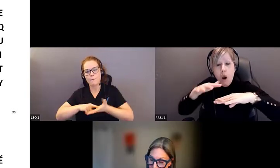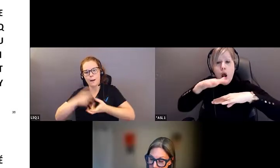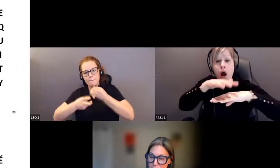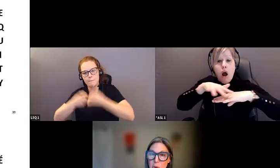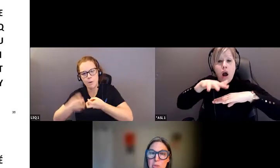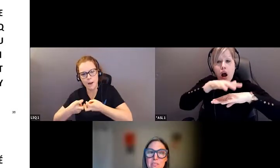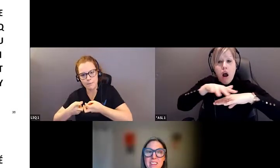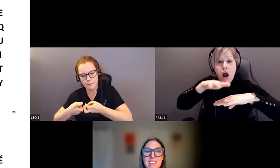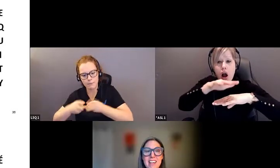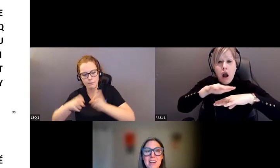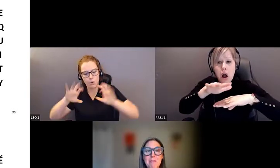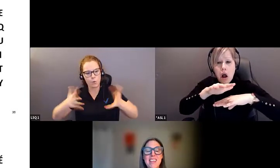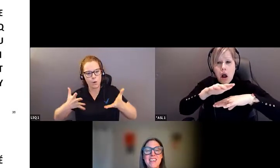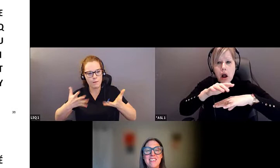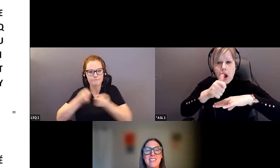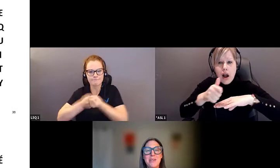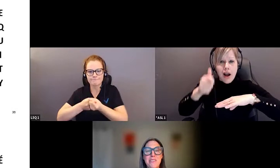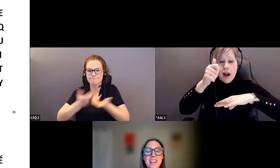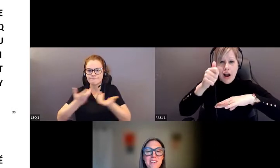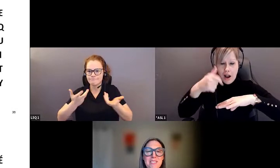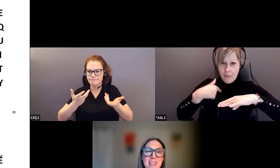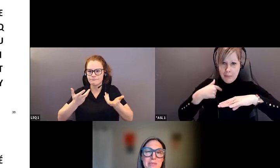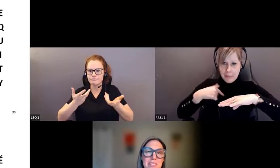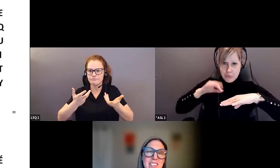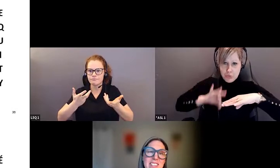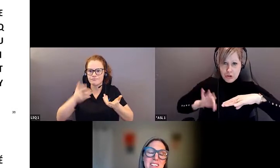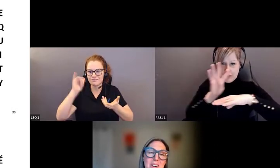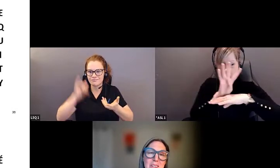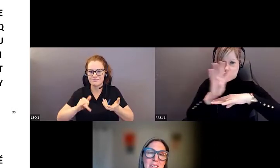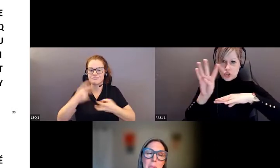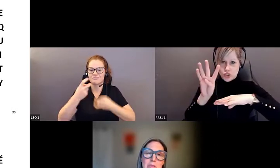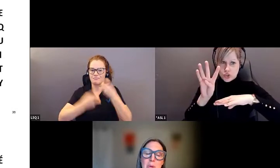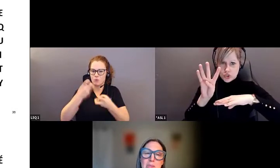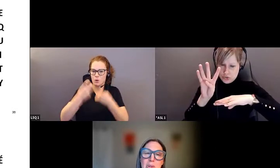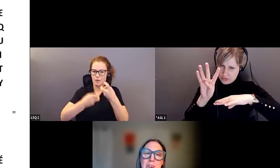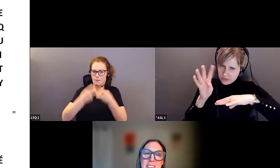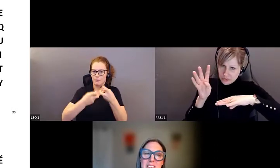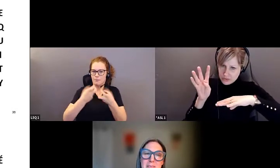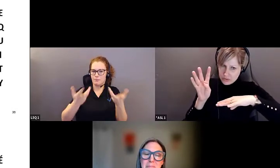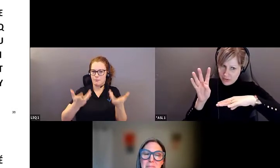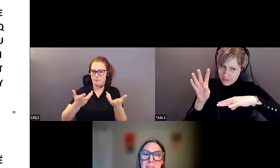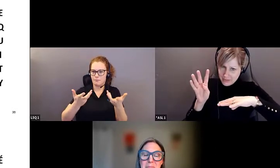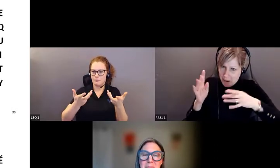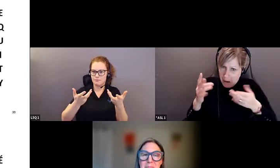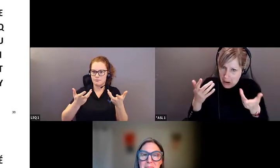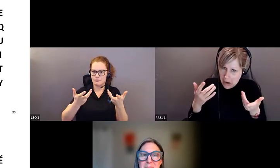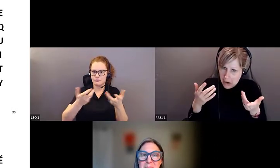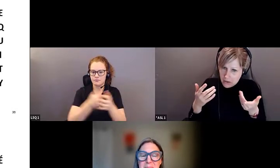orientation of those of us like me who find ourselves on the top of most coins